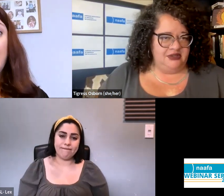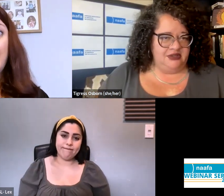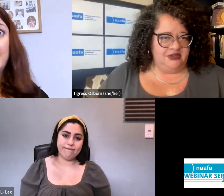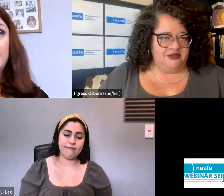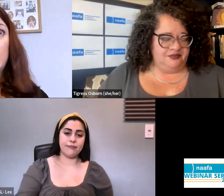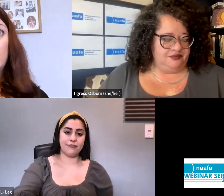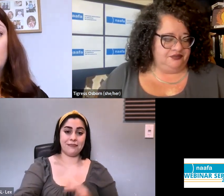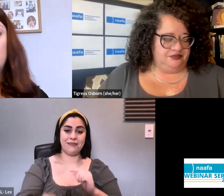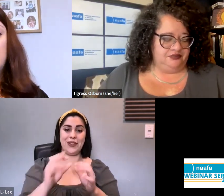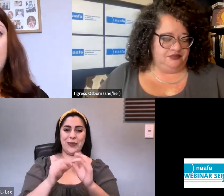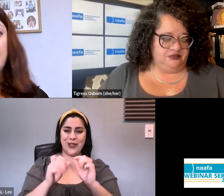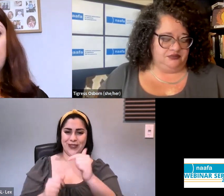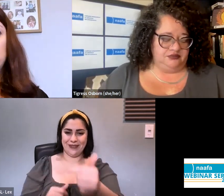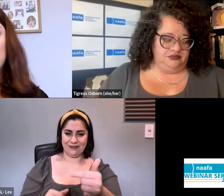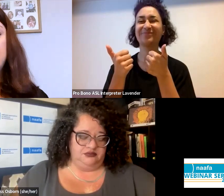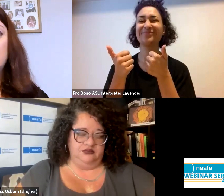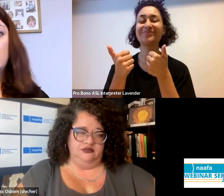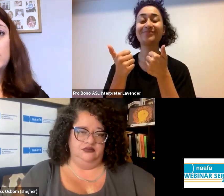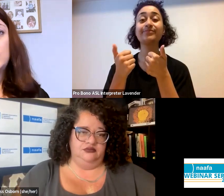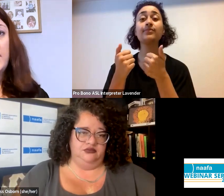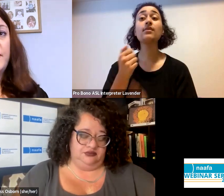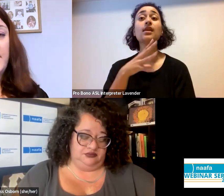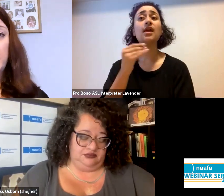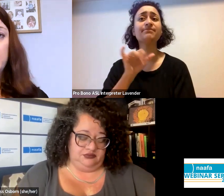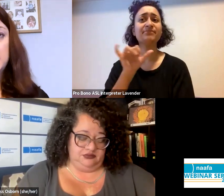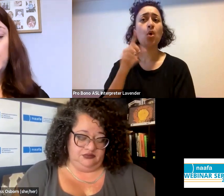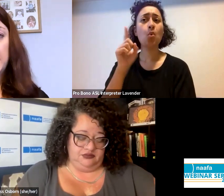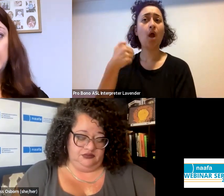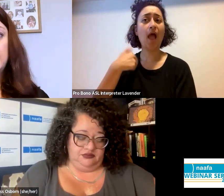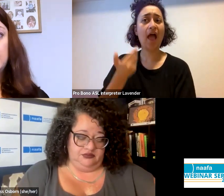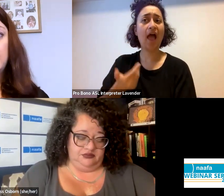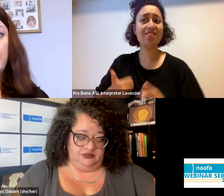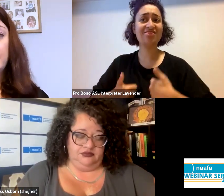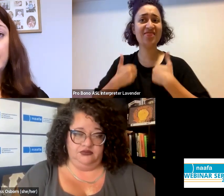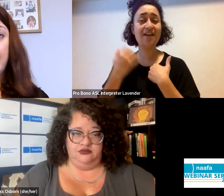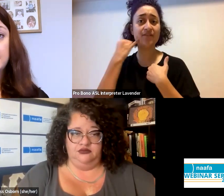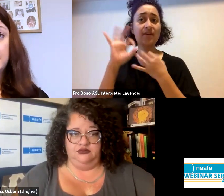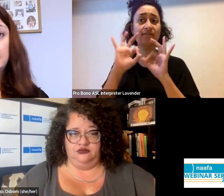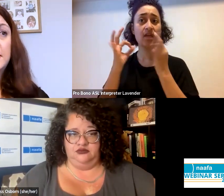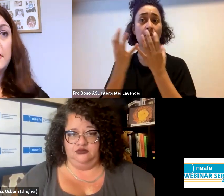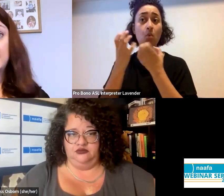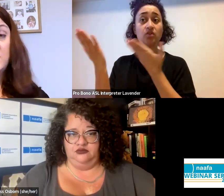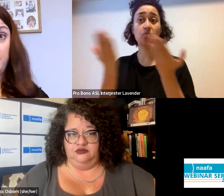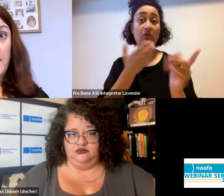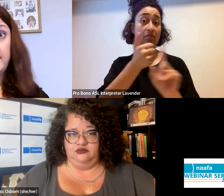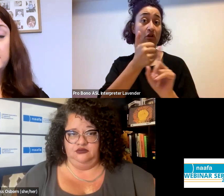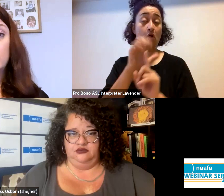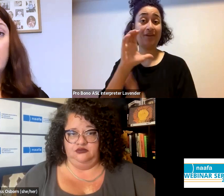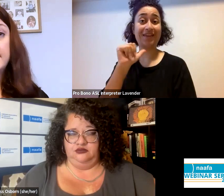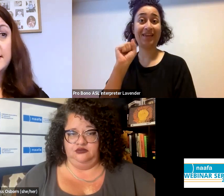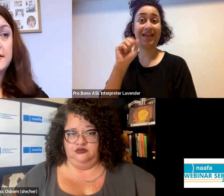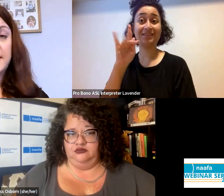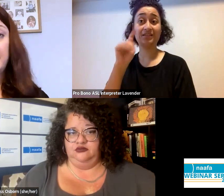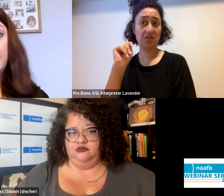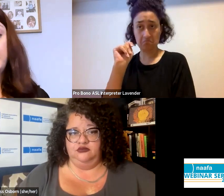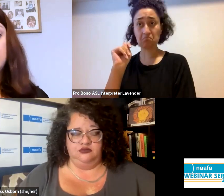And where I am, we don't, if a family wants to bring in their own casket. That's fine, so